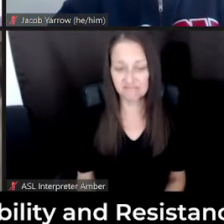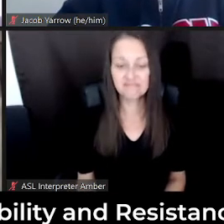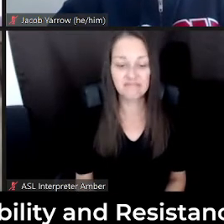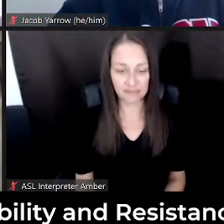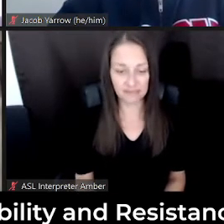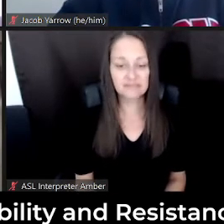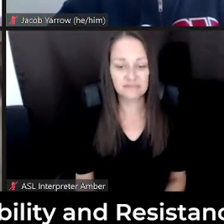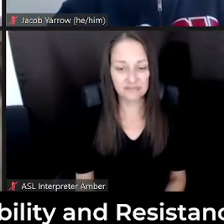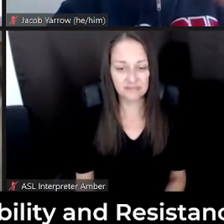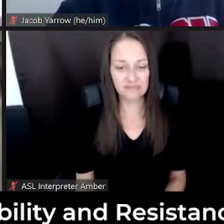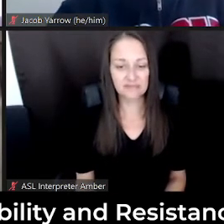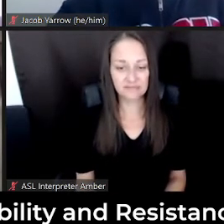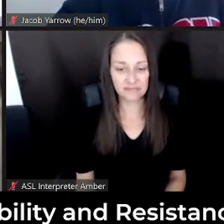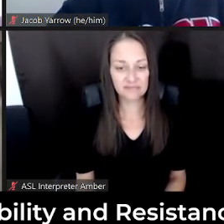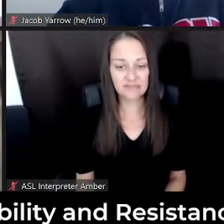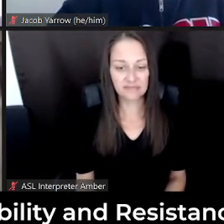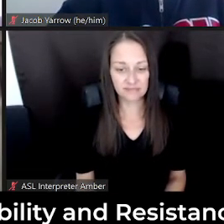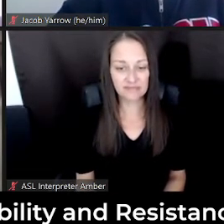Okay.